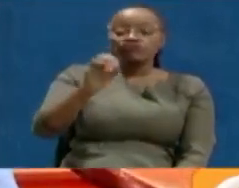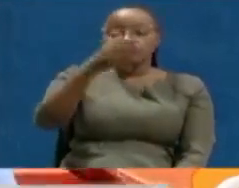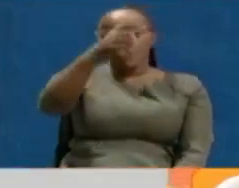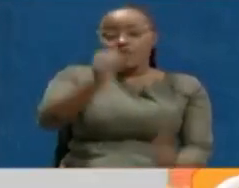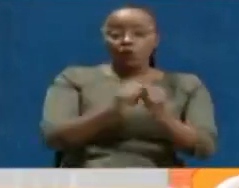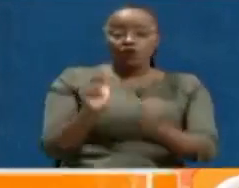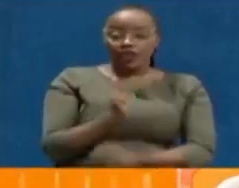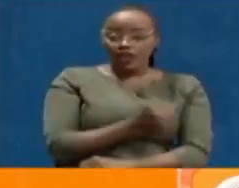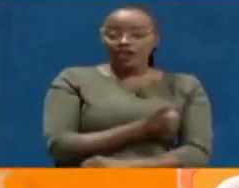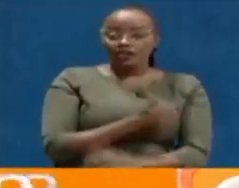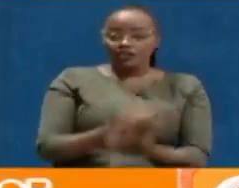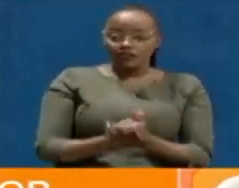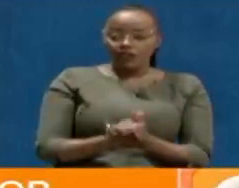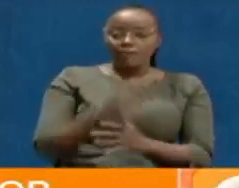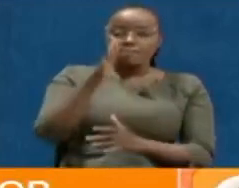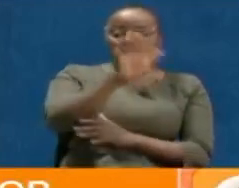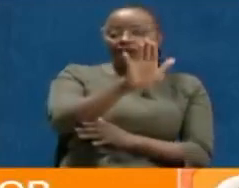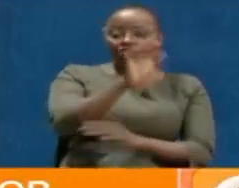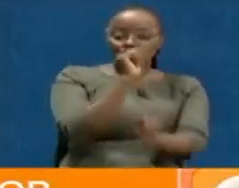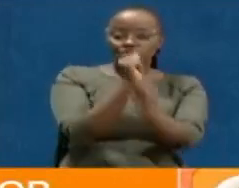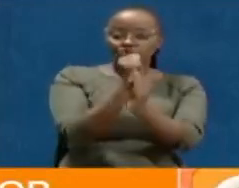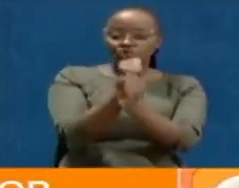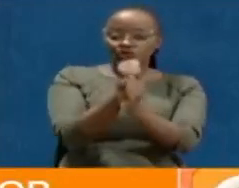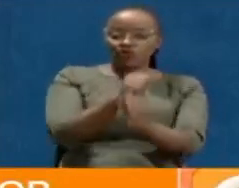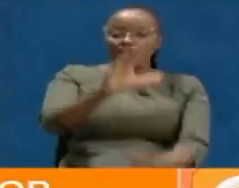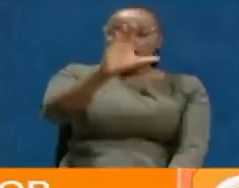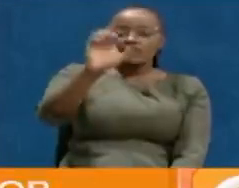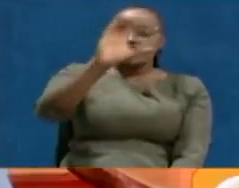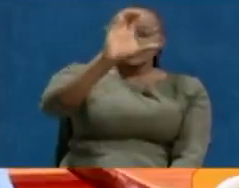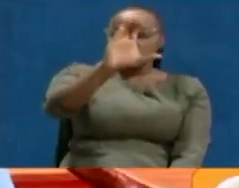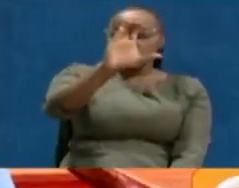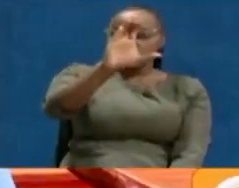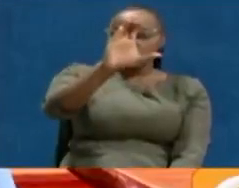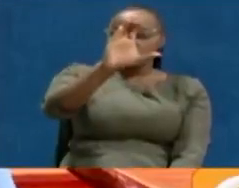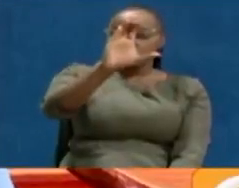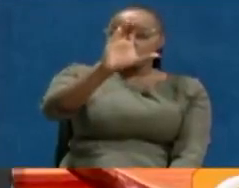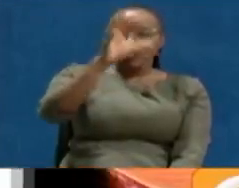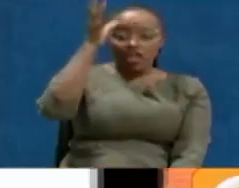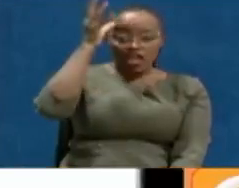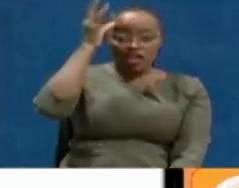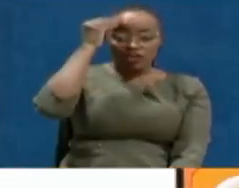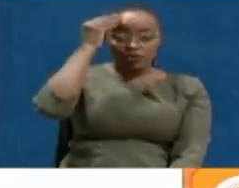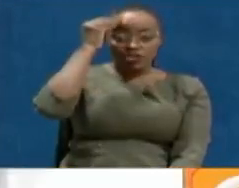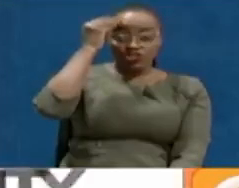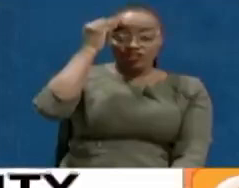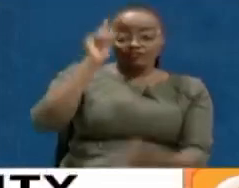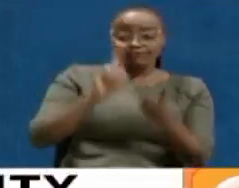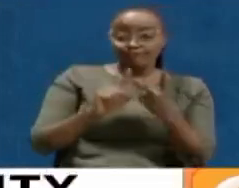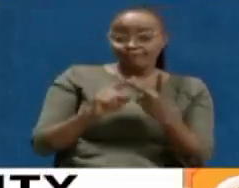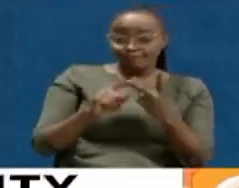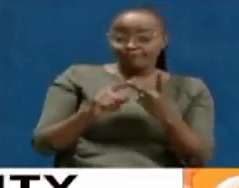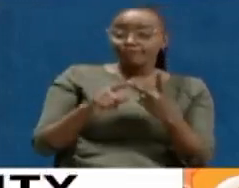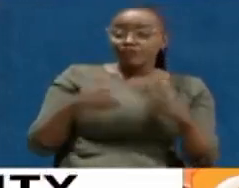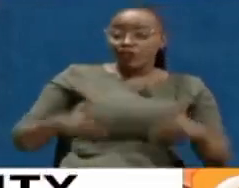us, resumed the office of the County Executive Committee member for Education, Youth